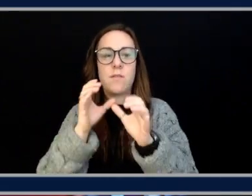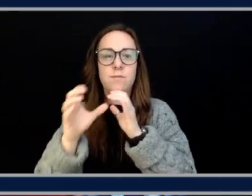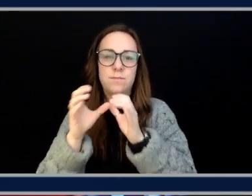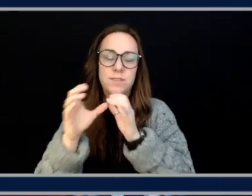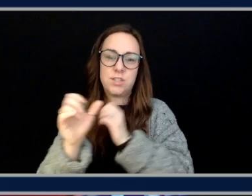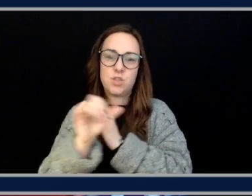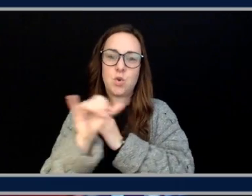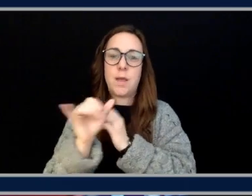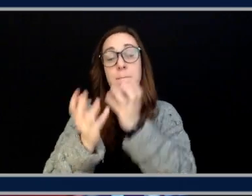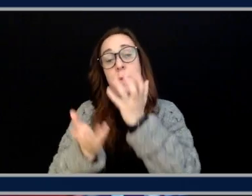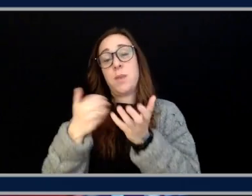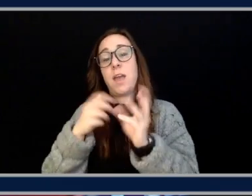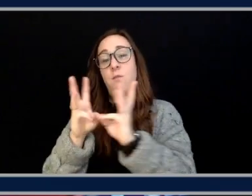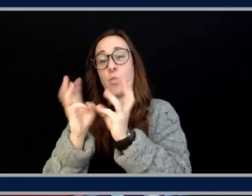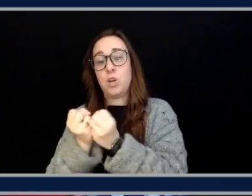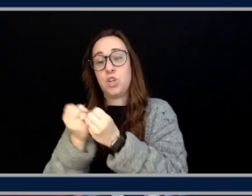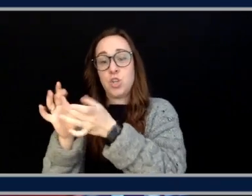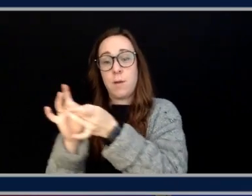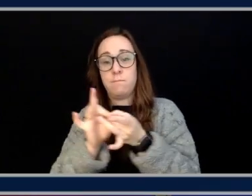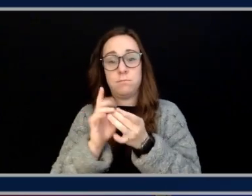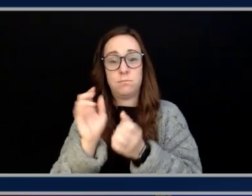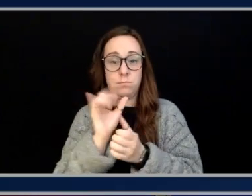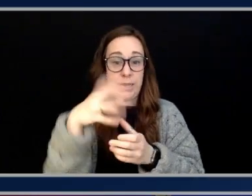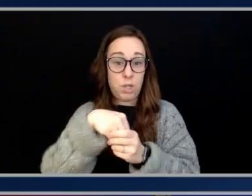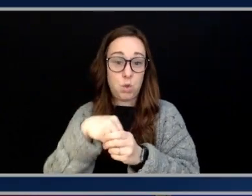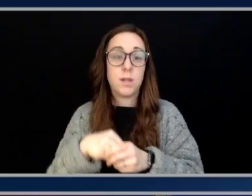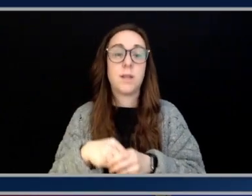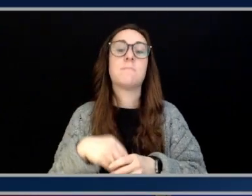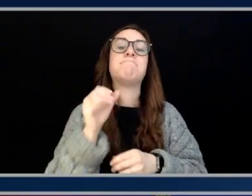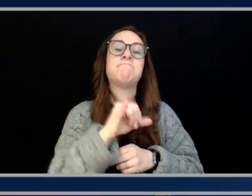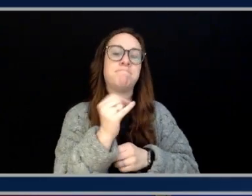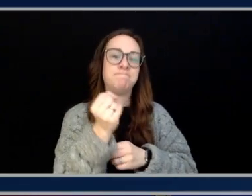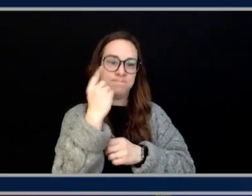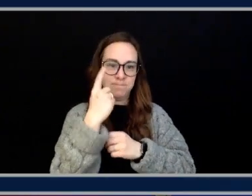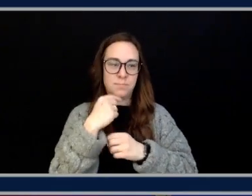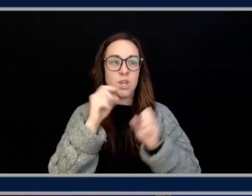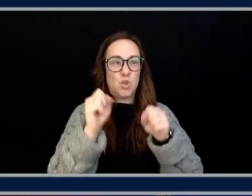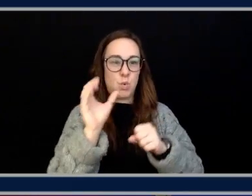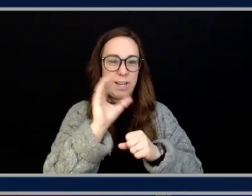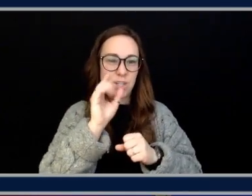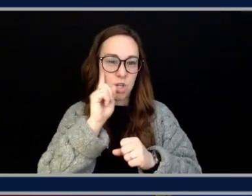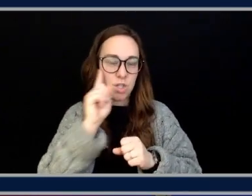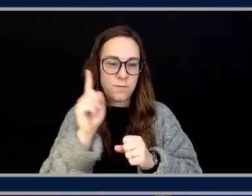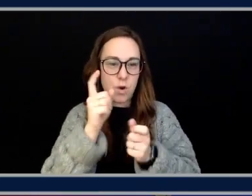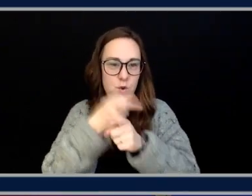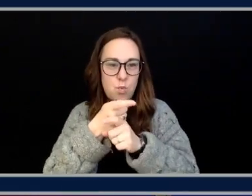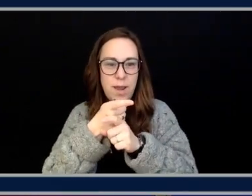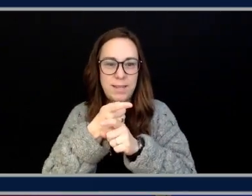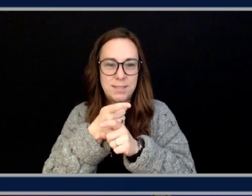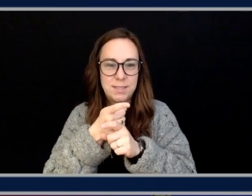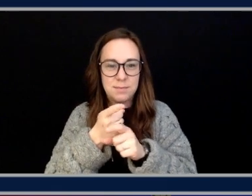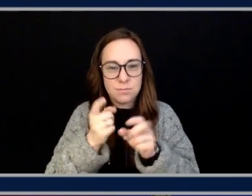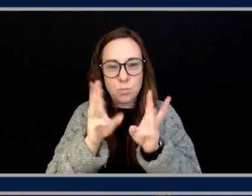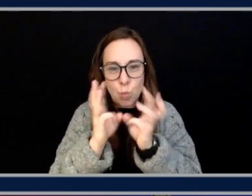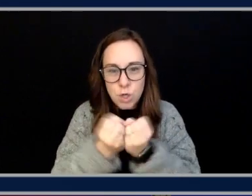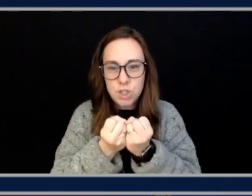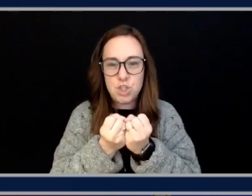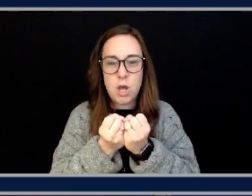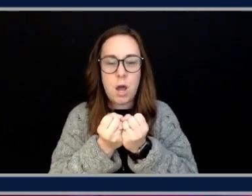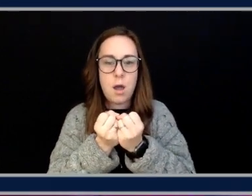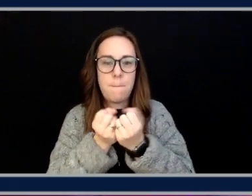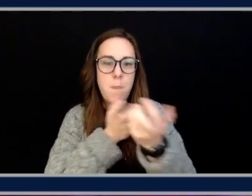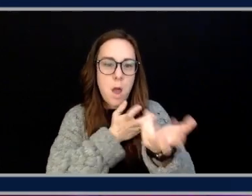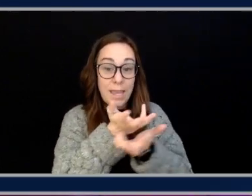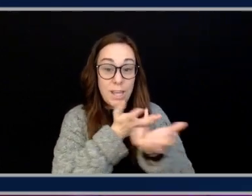2 along with us. Okay, I see. Yeah. And so then you can be, searching for the right session at one of these events, and then you can interact maybe with someone